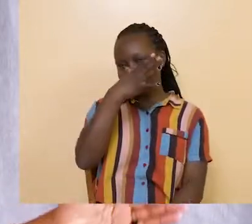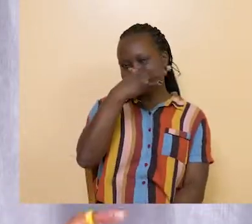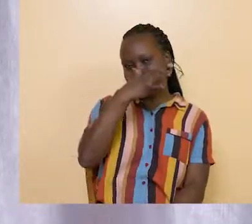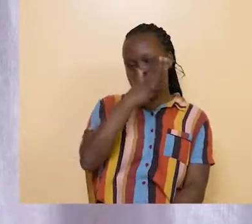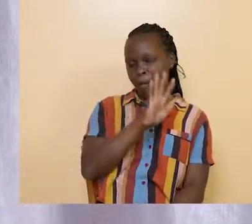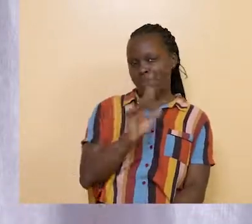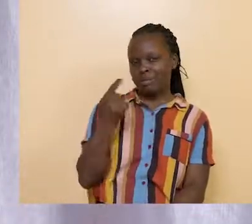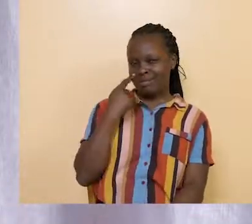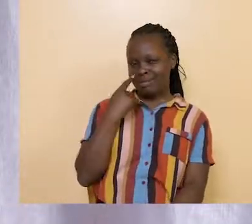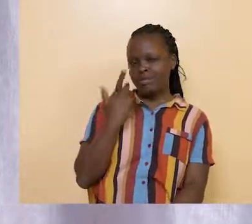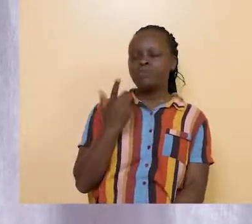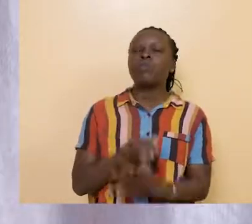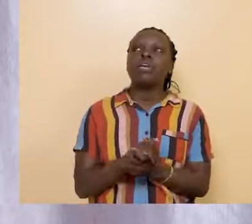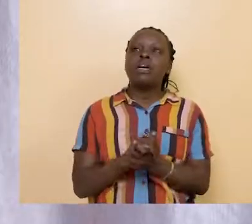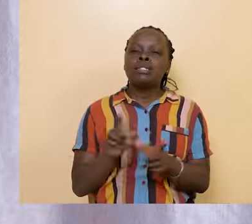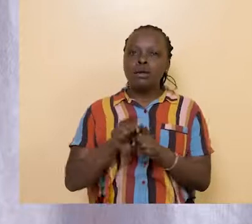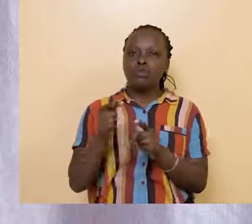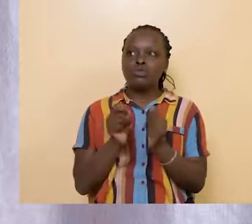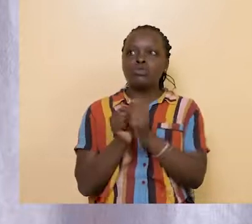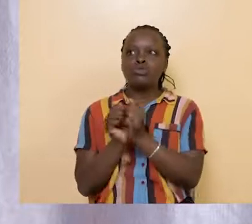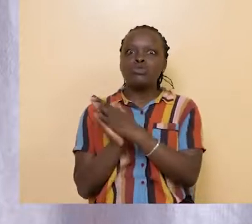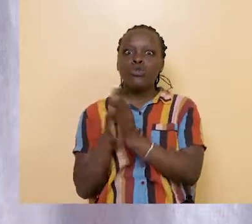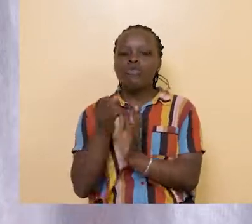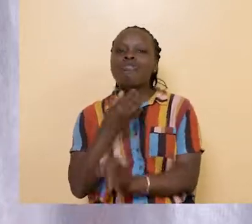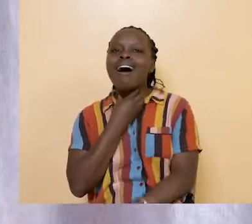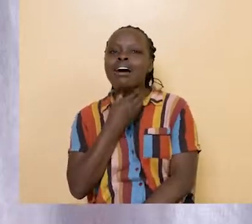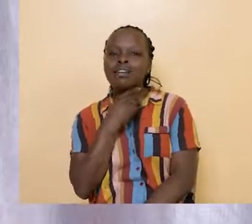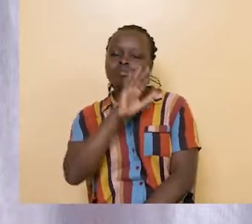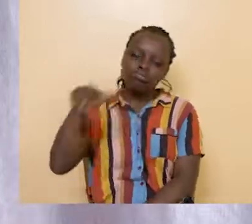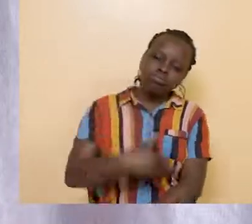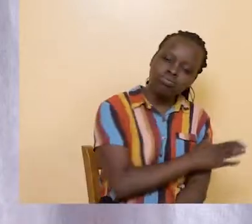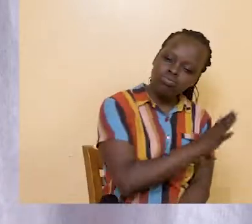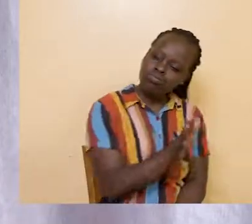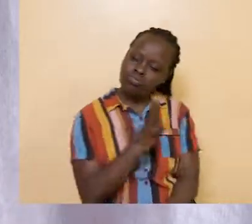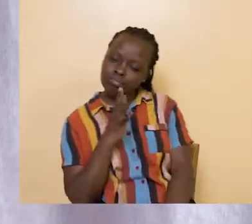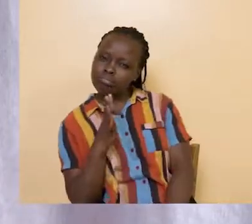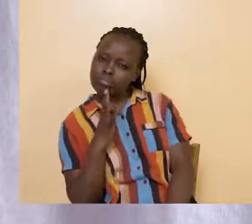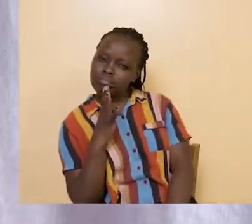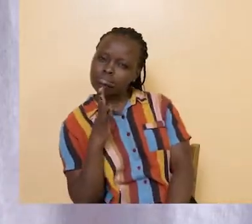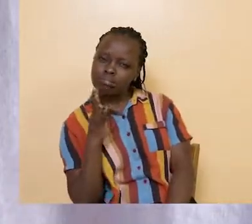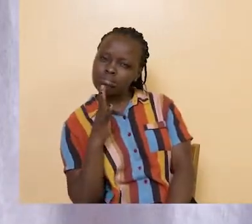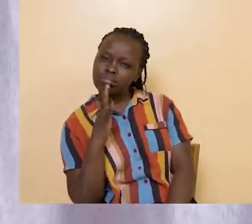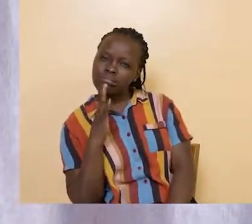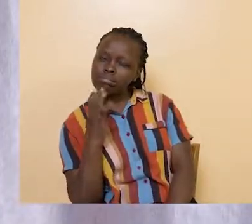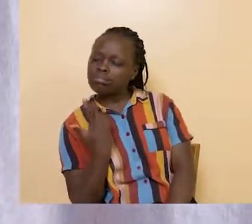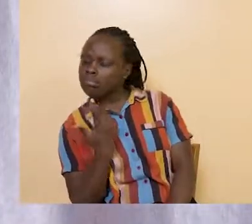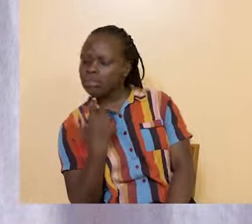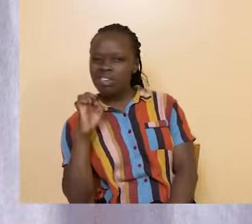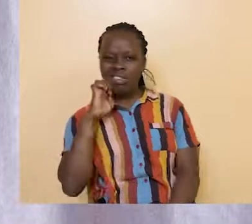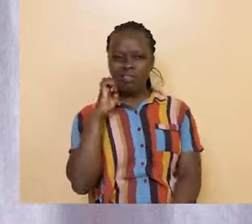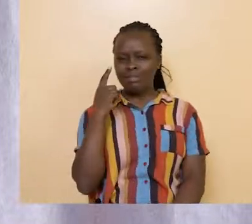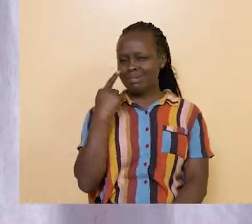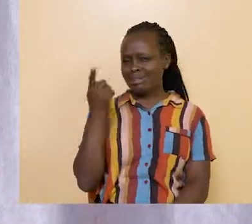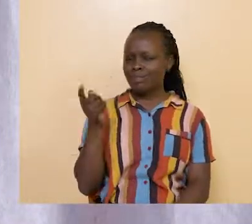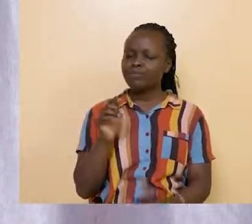see yet again in Genesis, in the story of the fall, is that his words come to take us away from the promise that God has